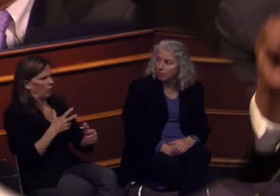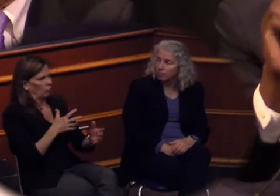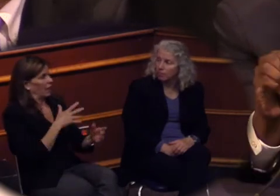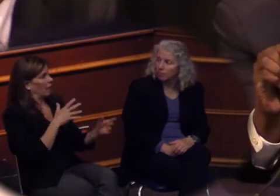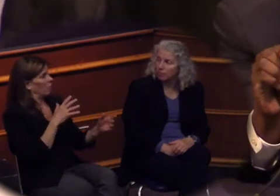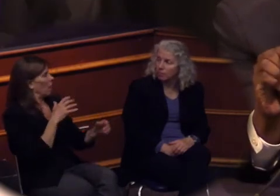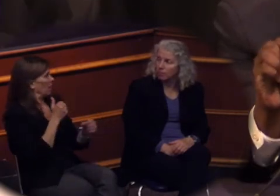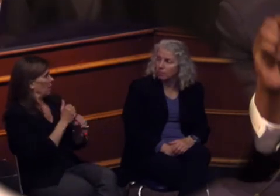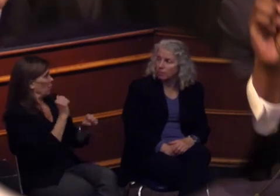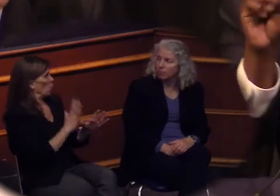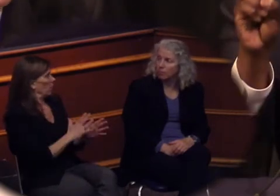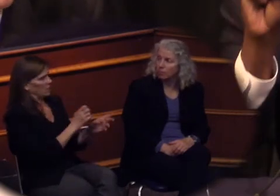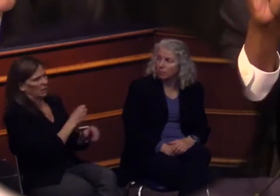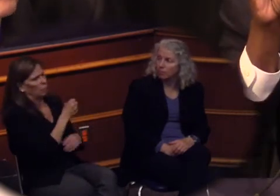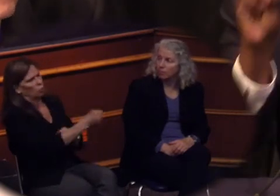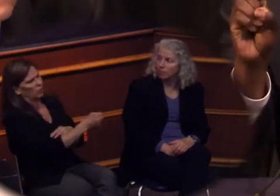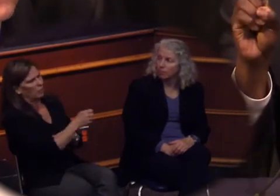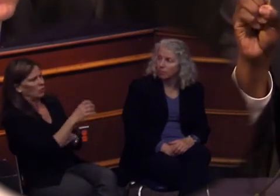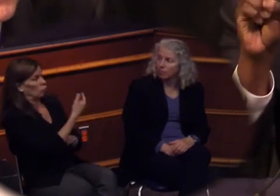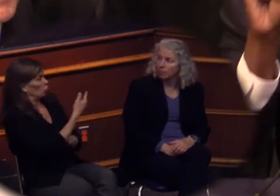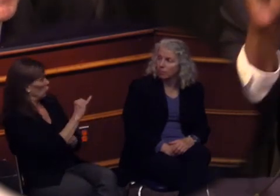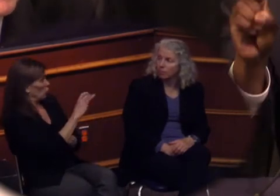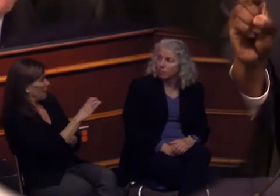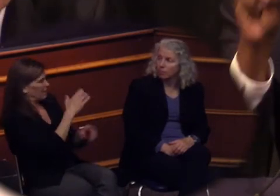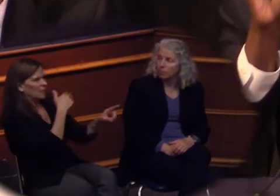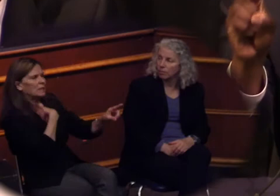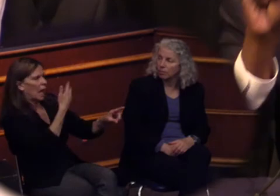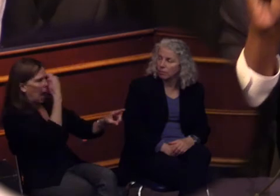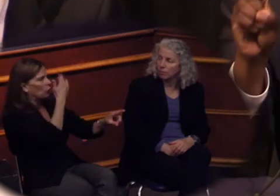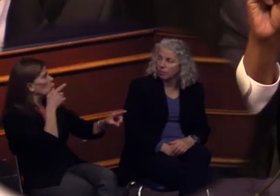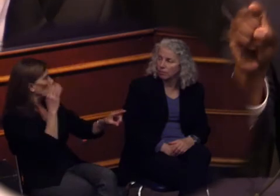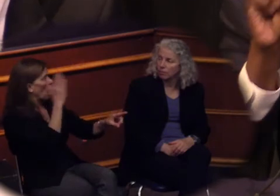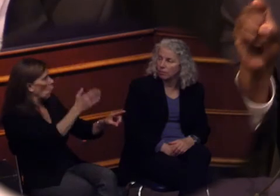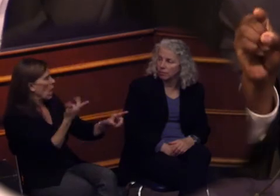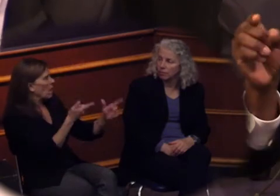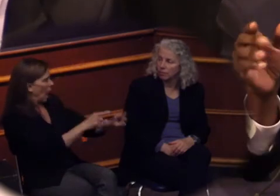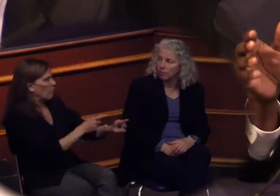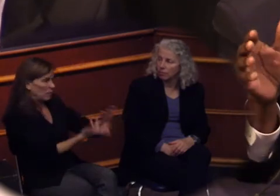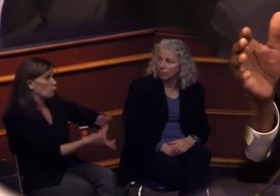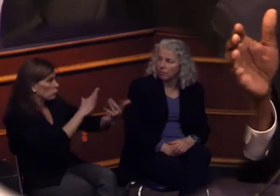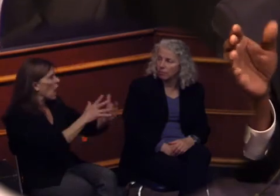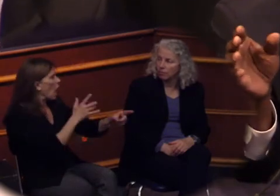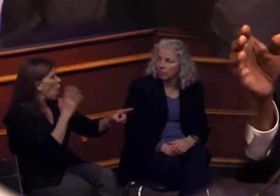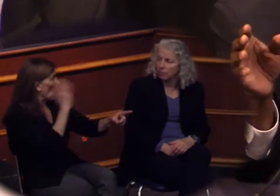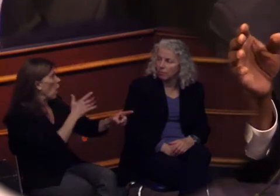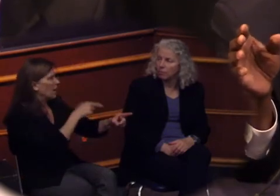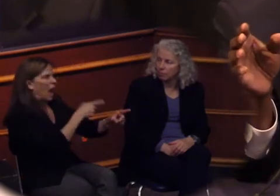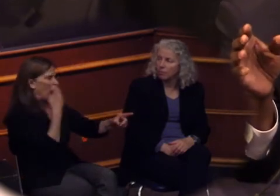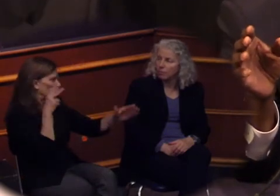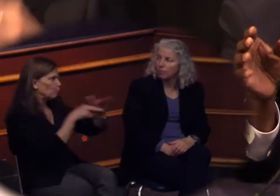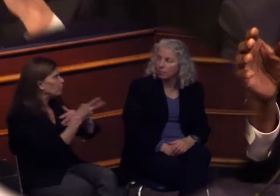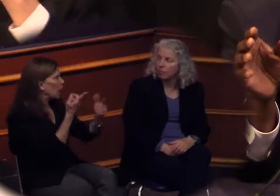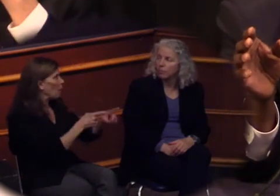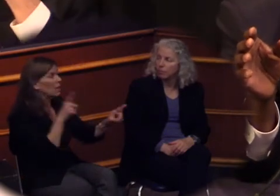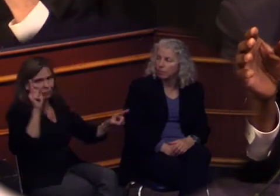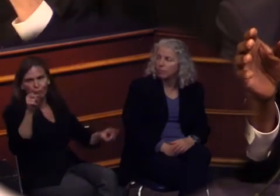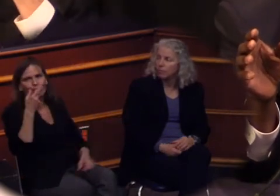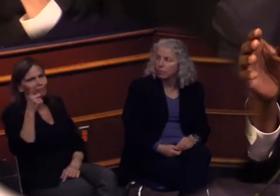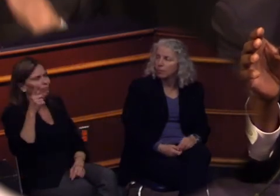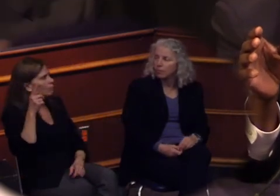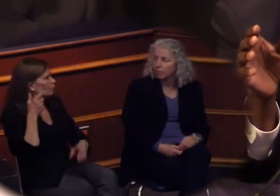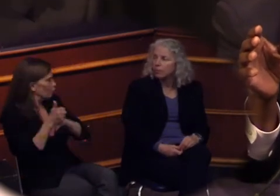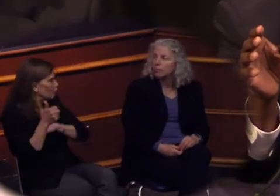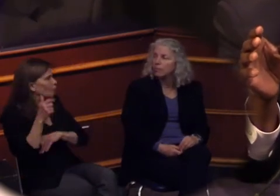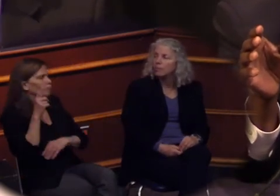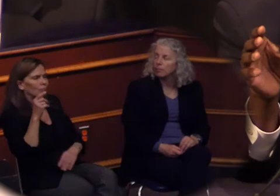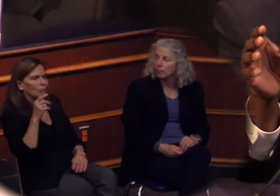the GIC because I knew what was going to happen would happen. And that is what Charlie Baker did in the dark of the night trying to move state